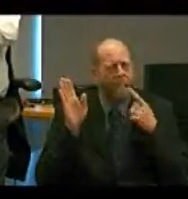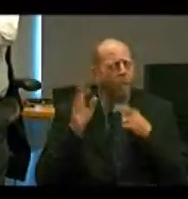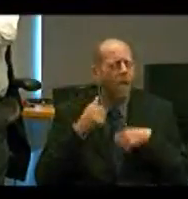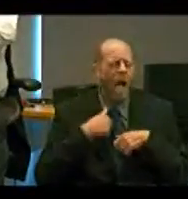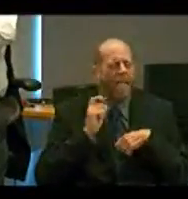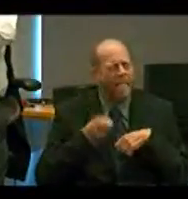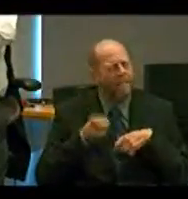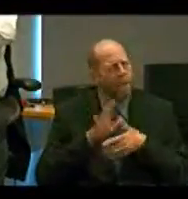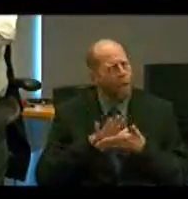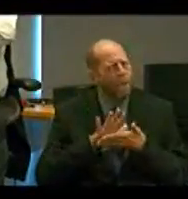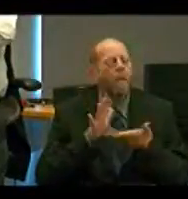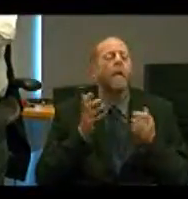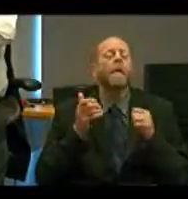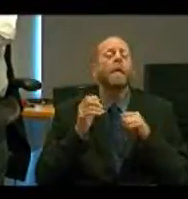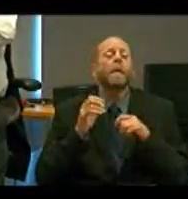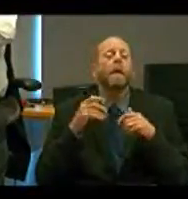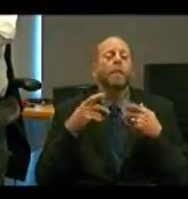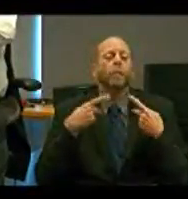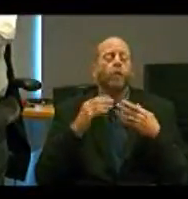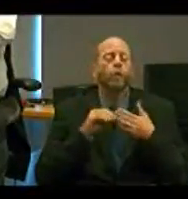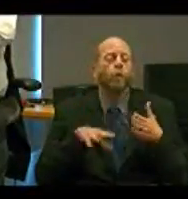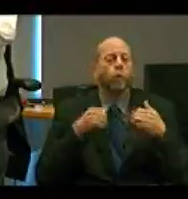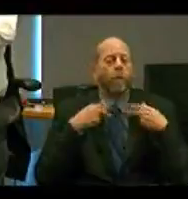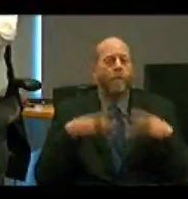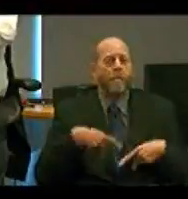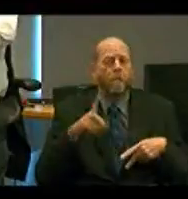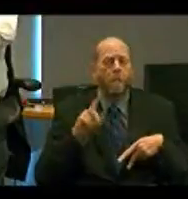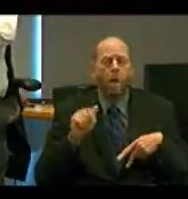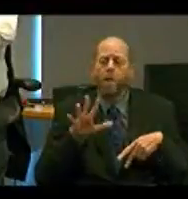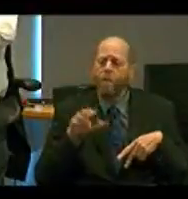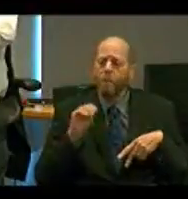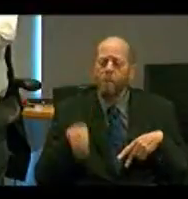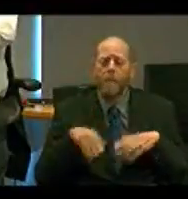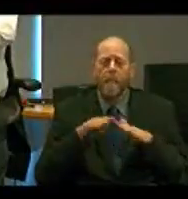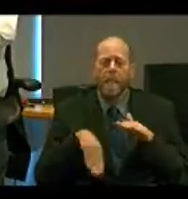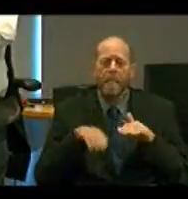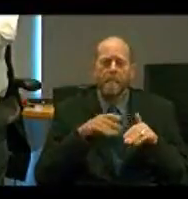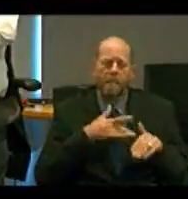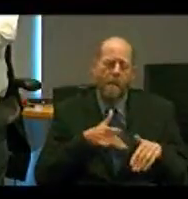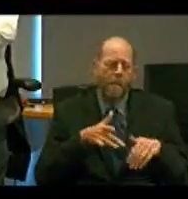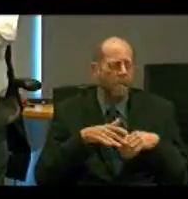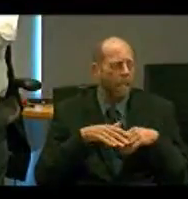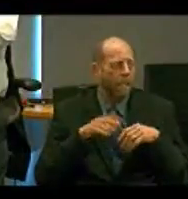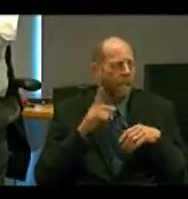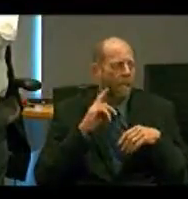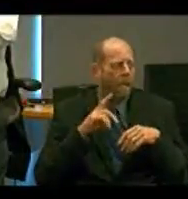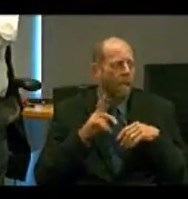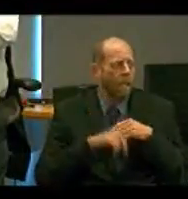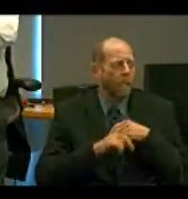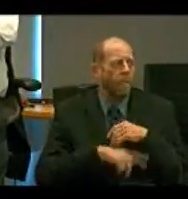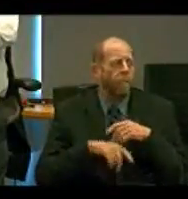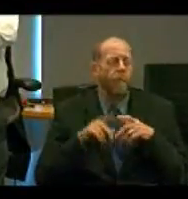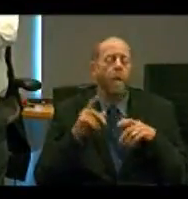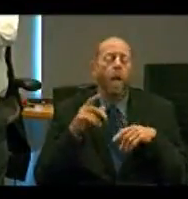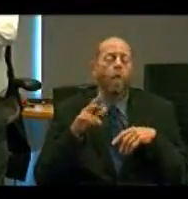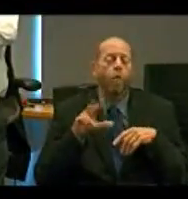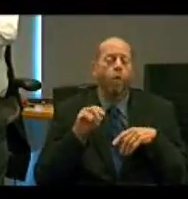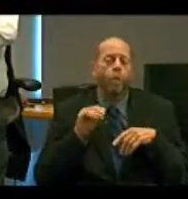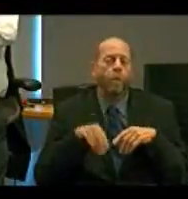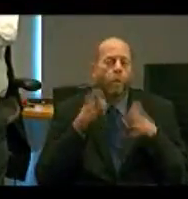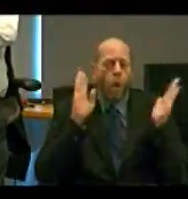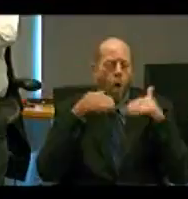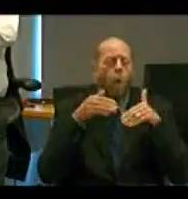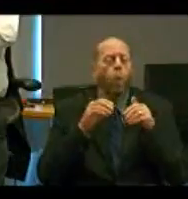here, students with physical disabilities were 50% less likely to be suspended. Students with autism were 30% less likely. Students